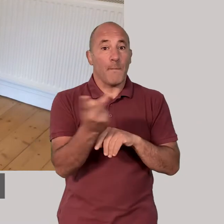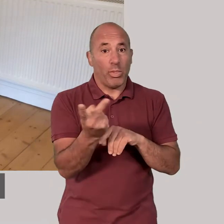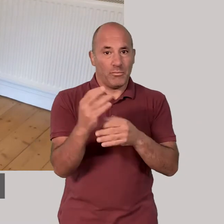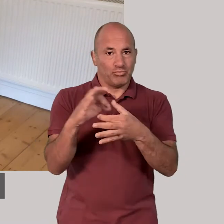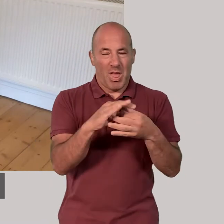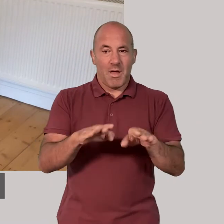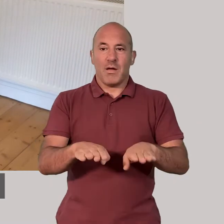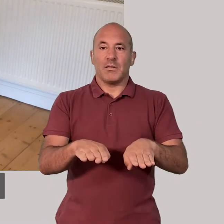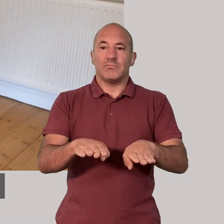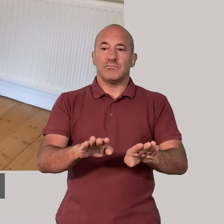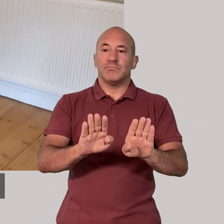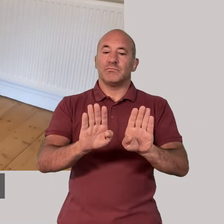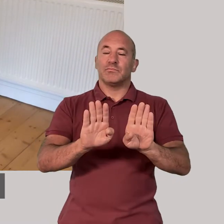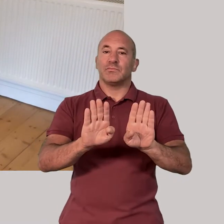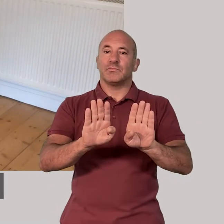could try both feet together.